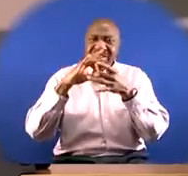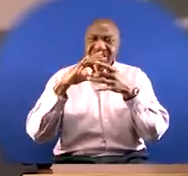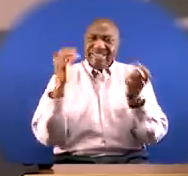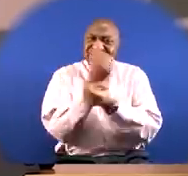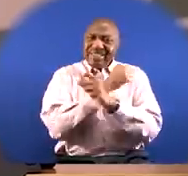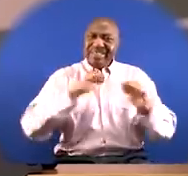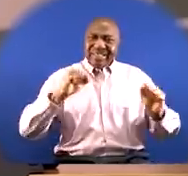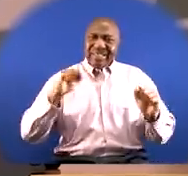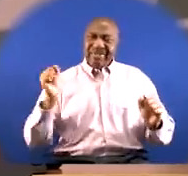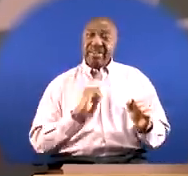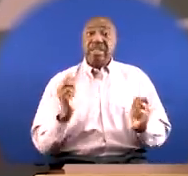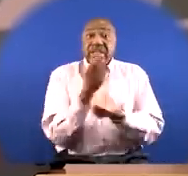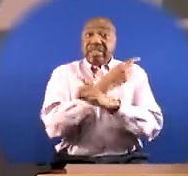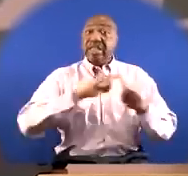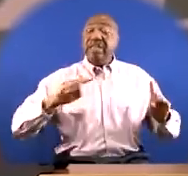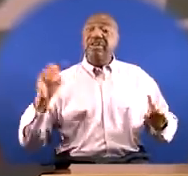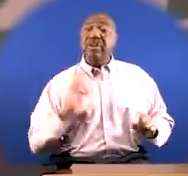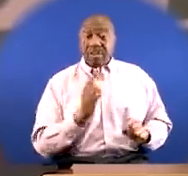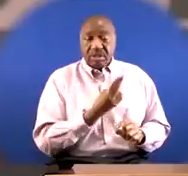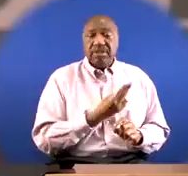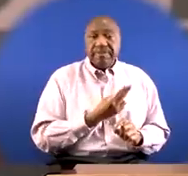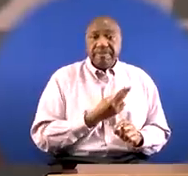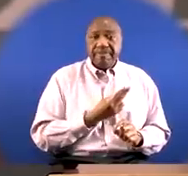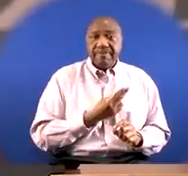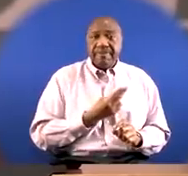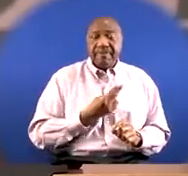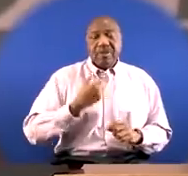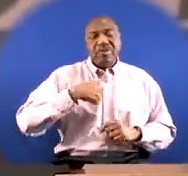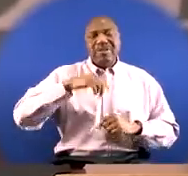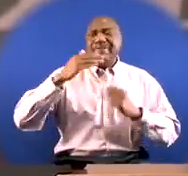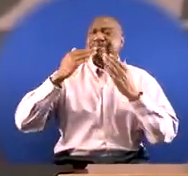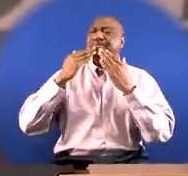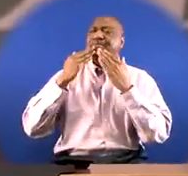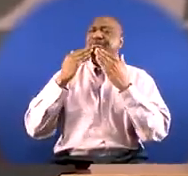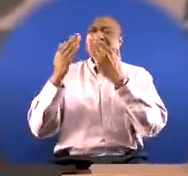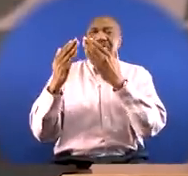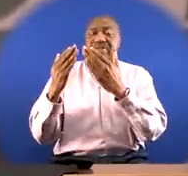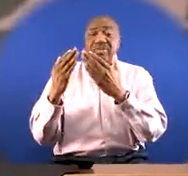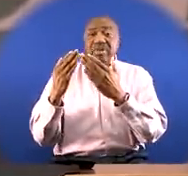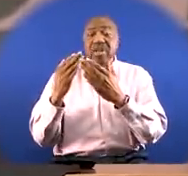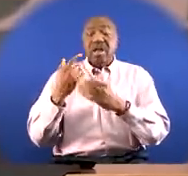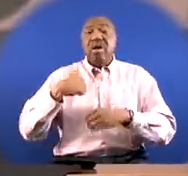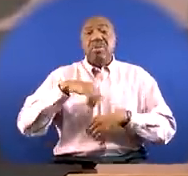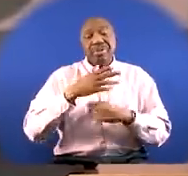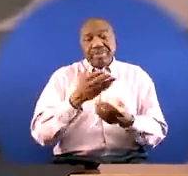save us, to deliver us. God, we are grateful. We are here today